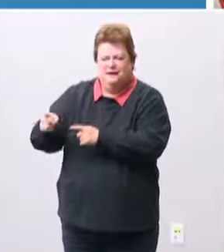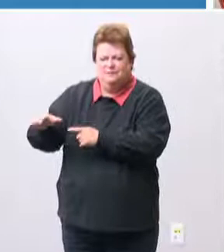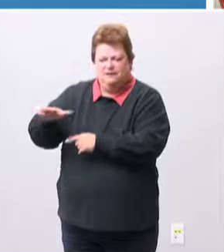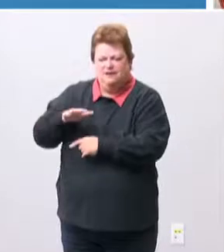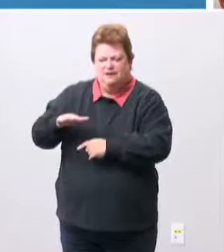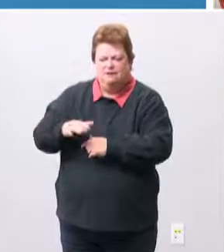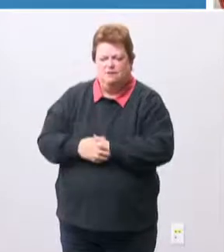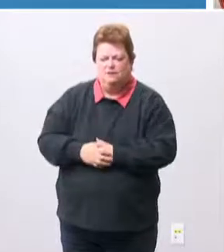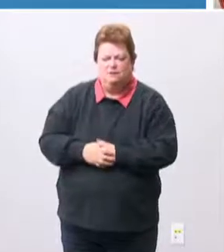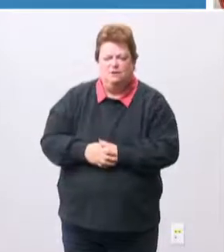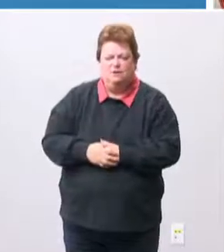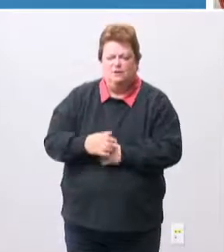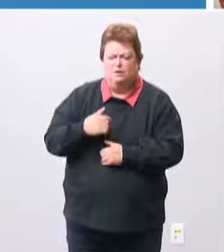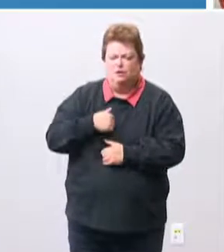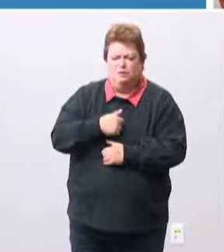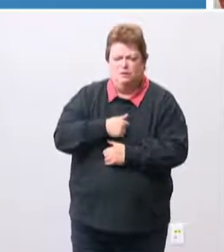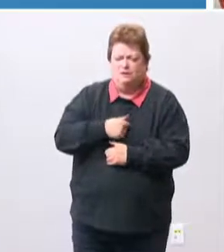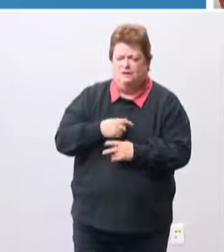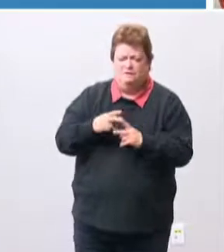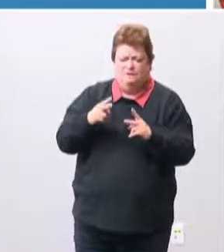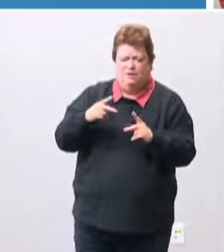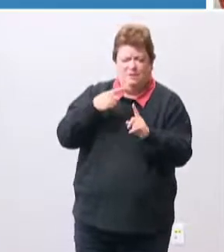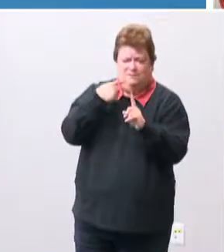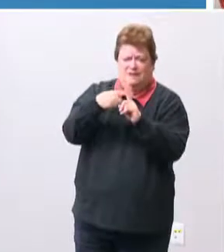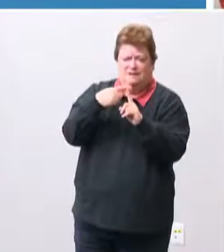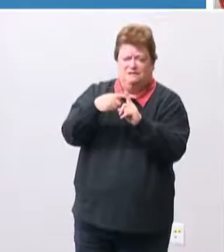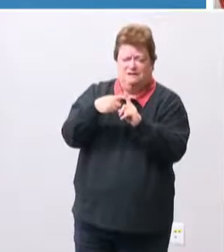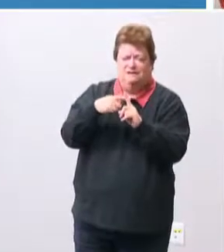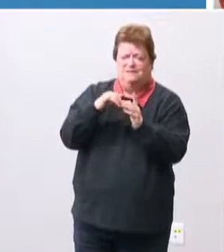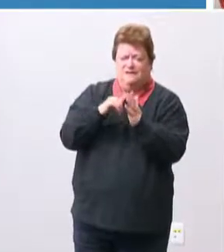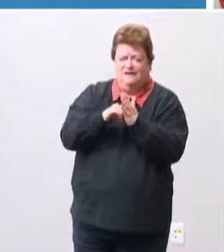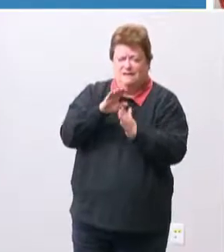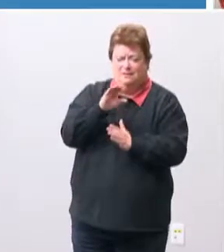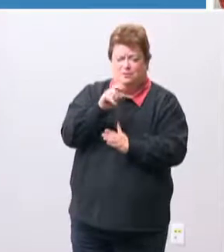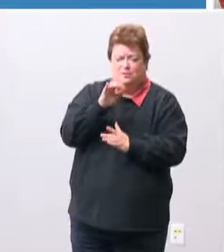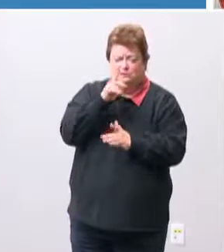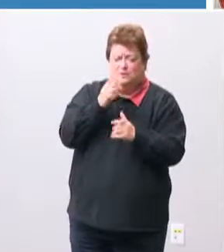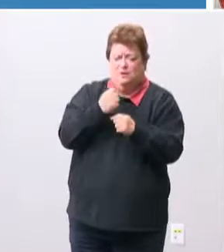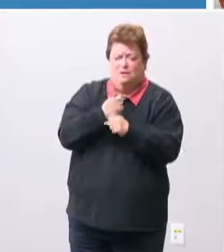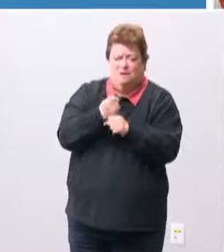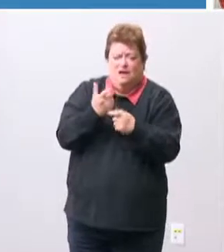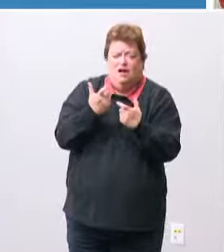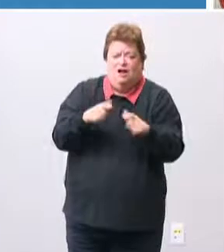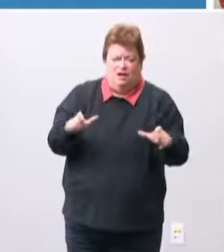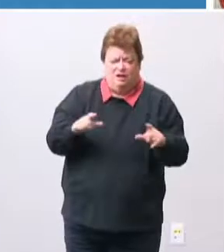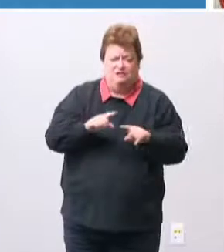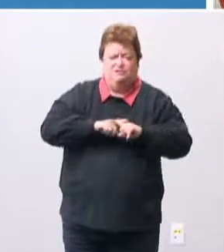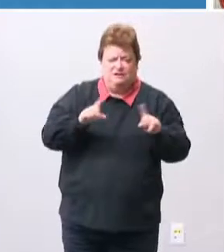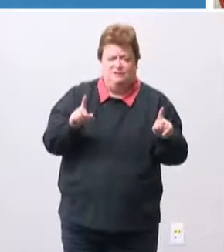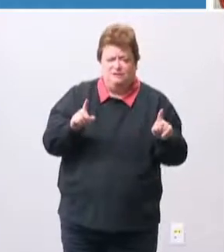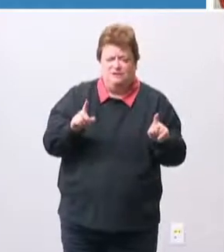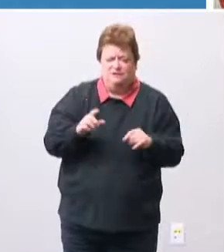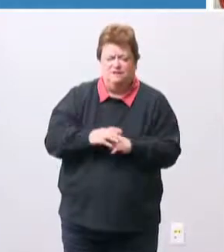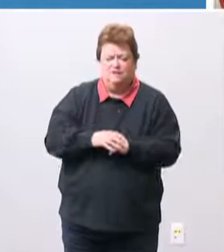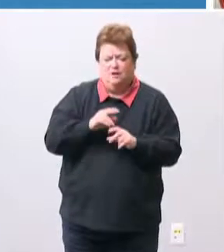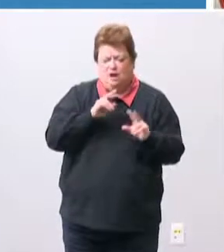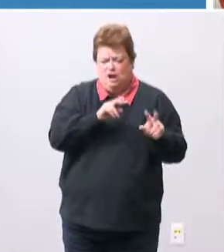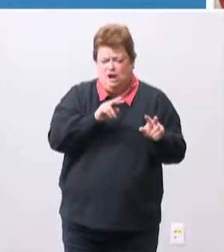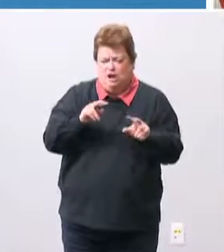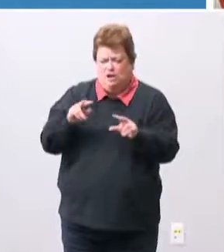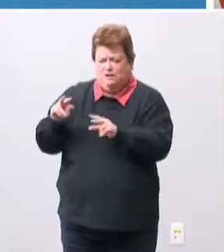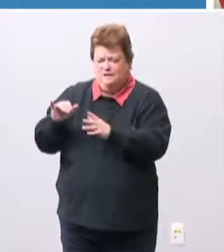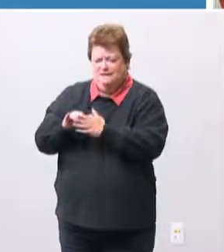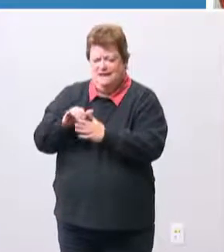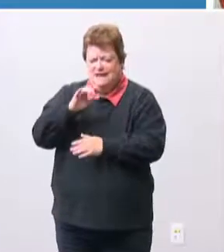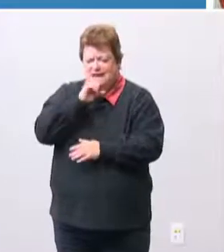We remain very hopeful that it's going to make a large difference for us. And looking at those age group of